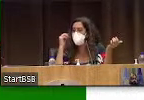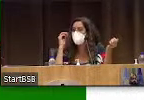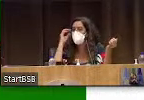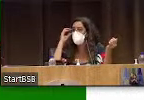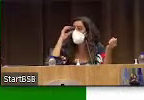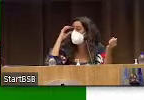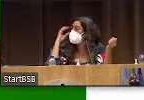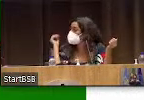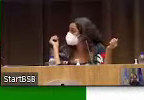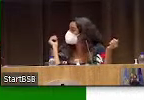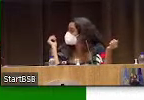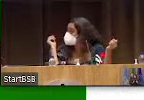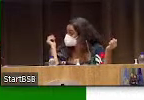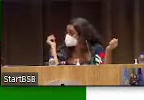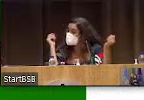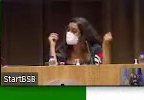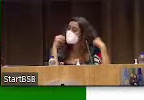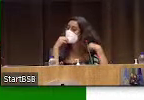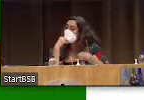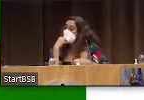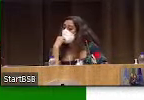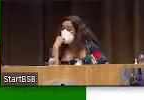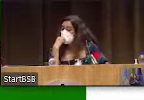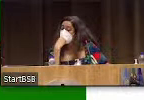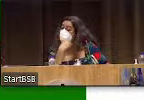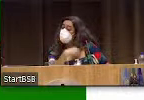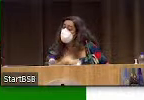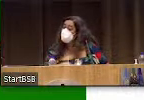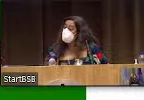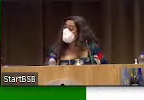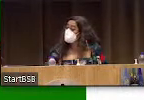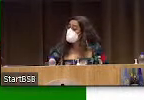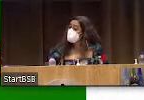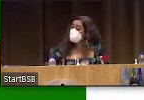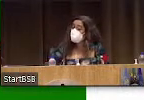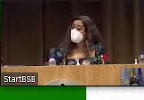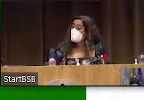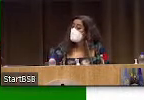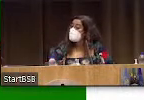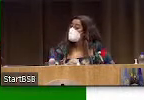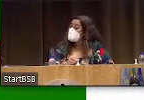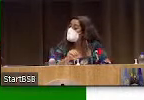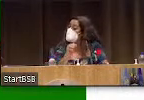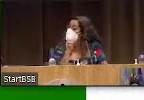means a very high assistential pressure in the service.